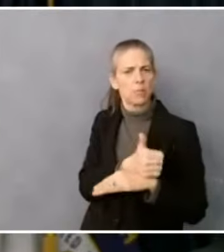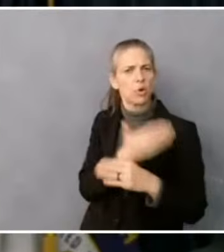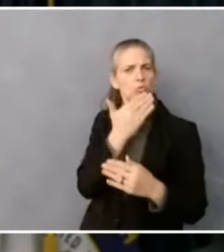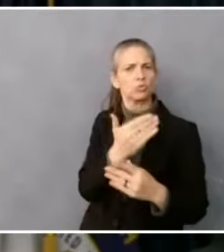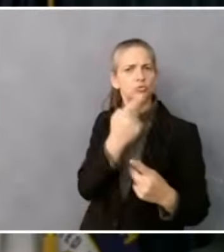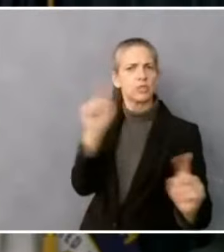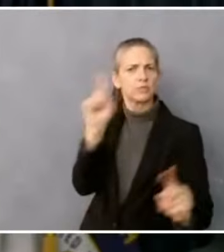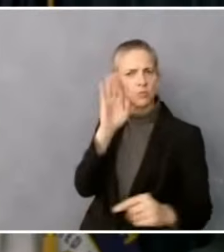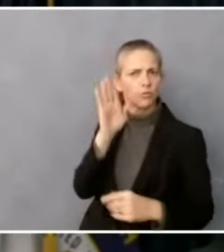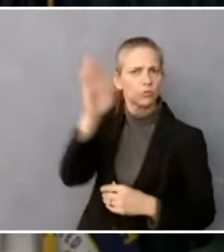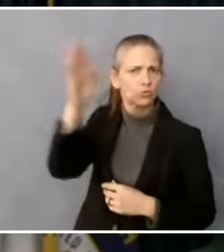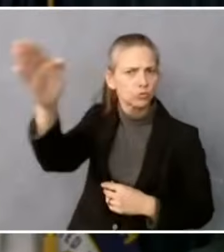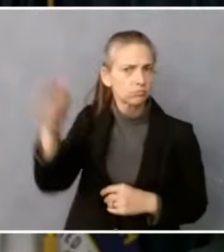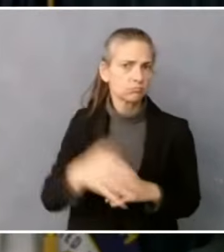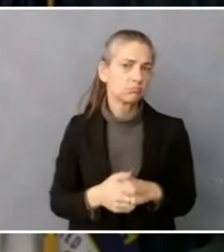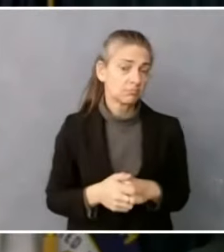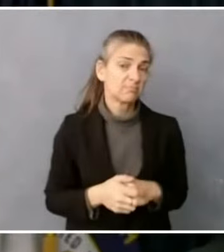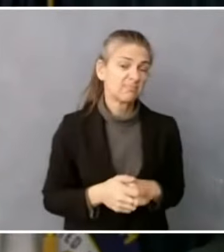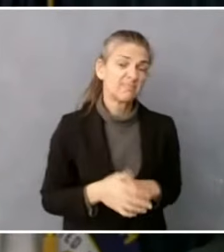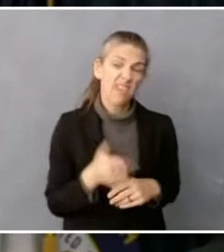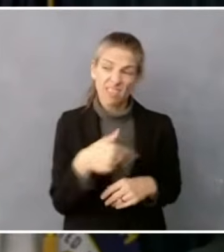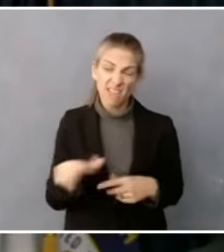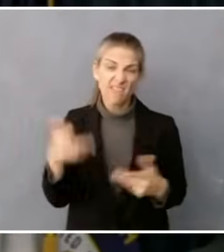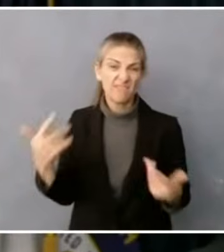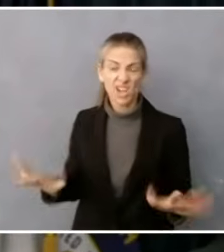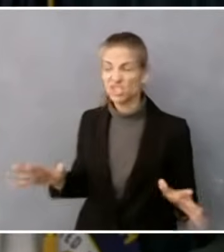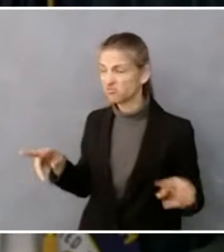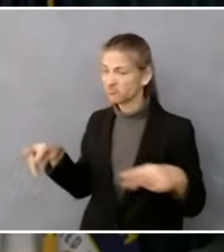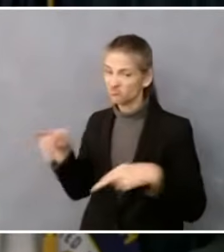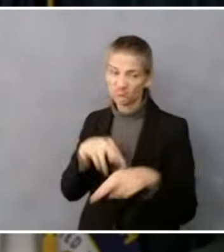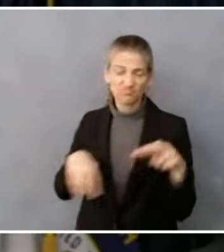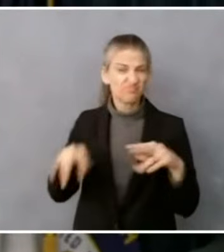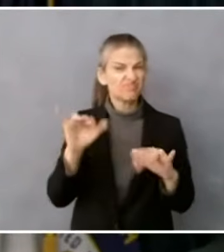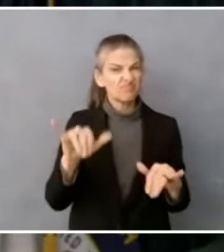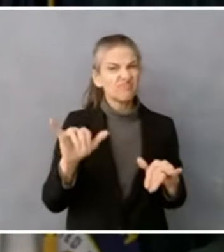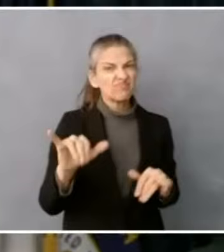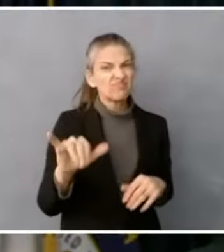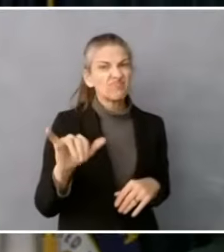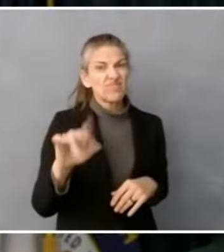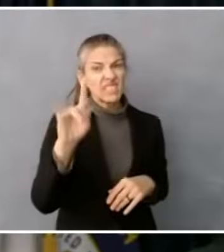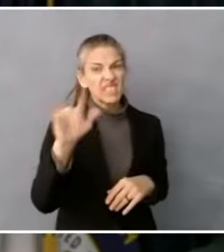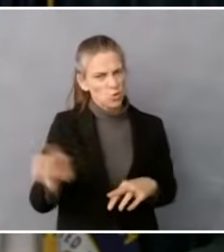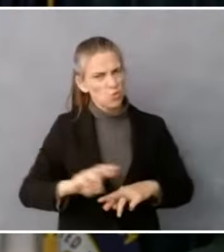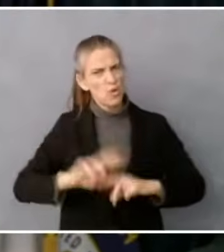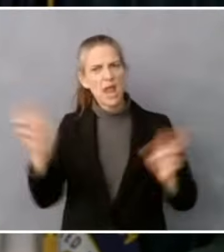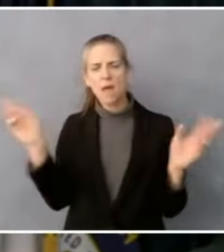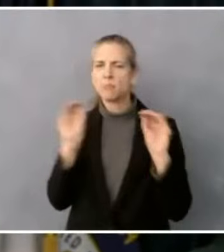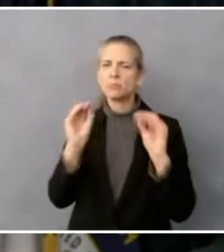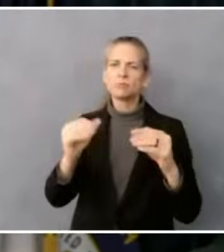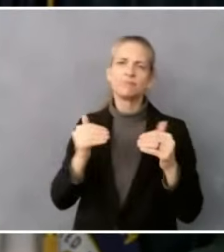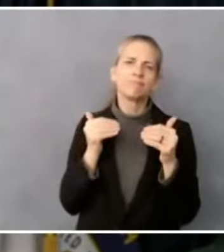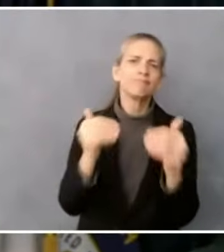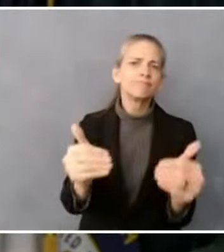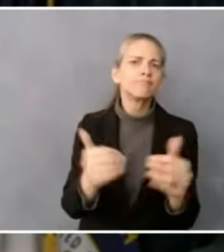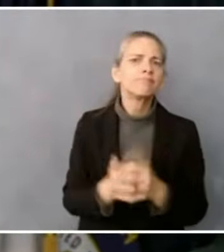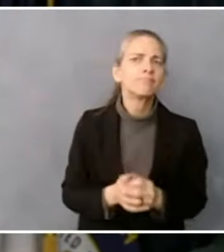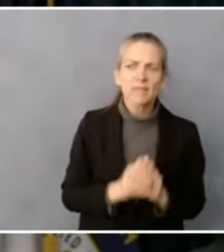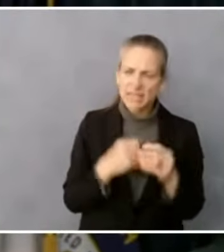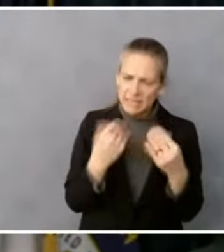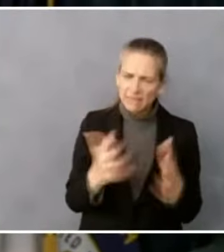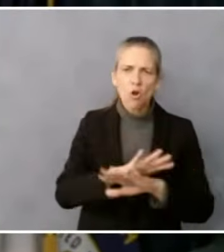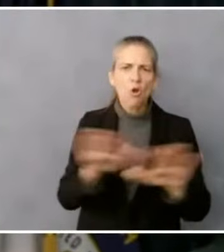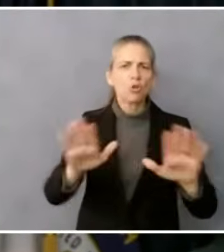The consensus is clear. Kentucky is ready to move forward and to give every child a quality